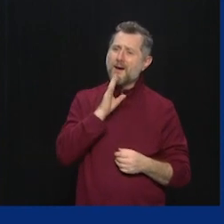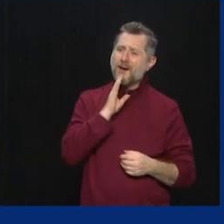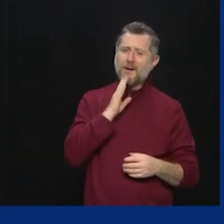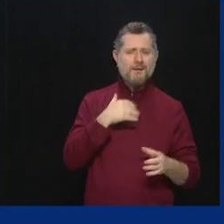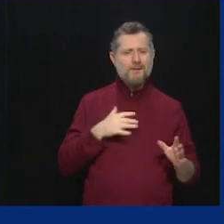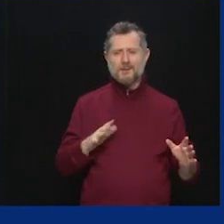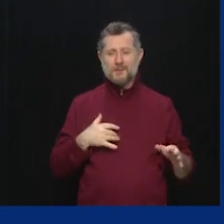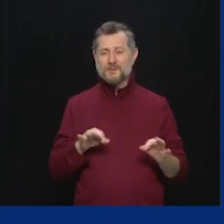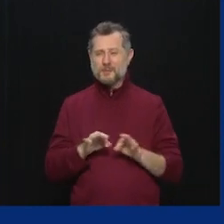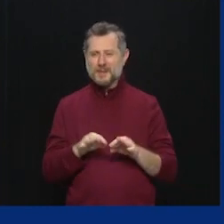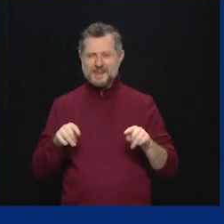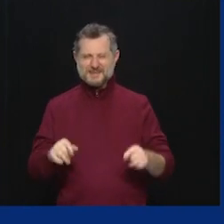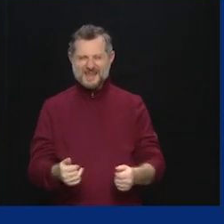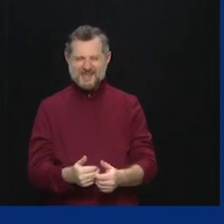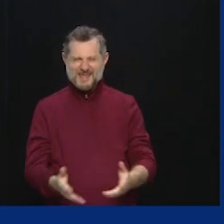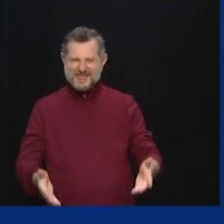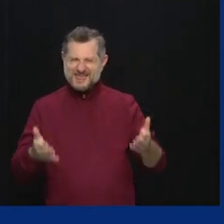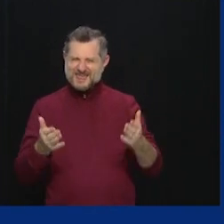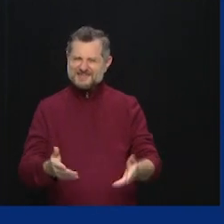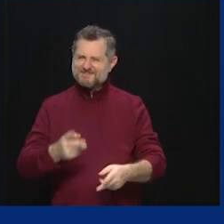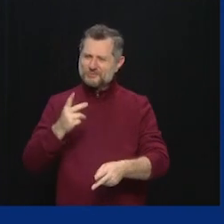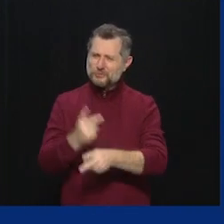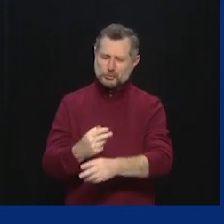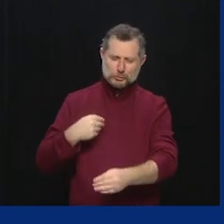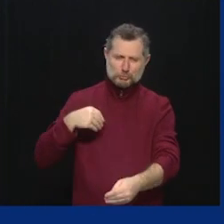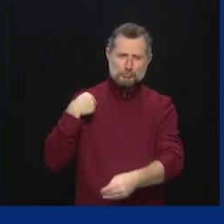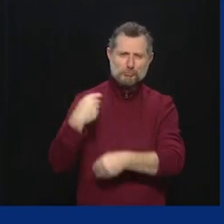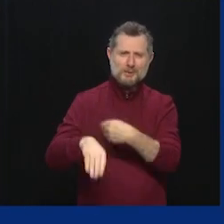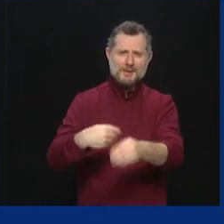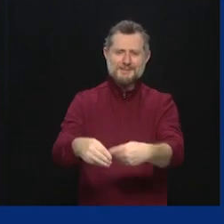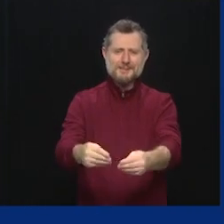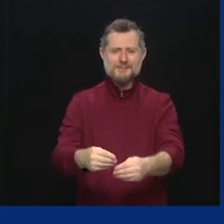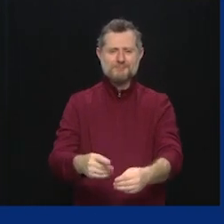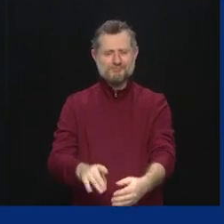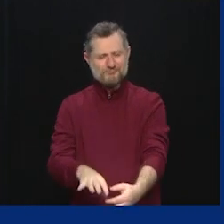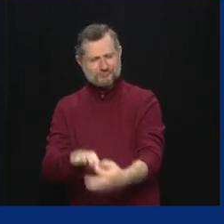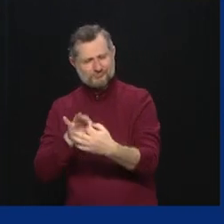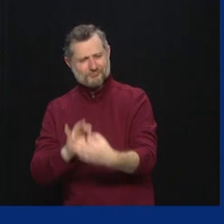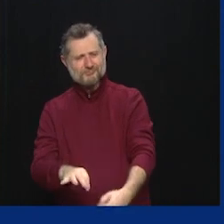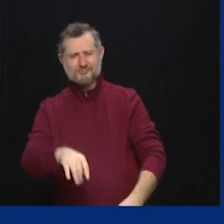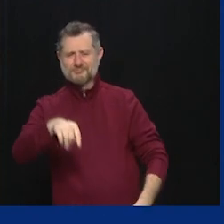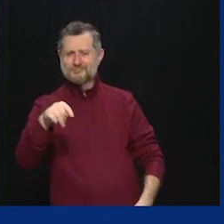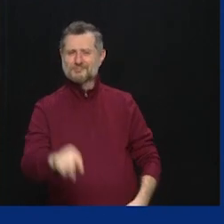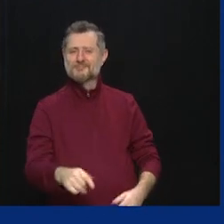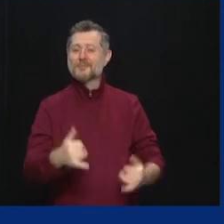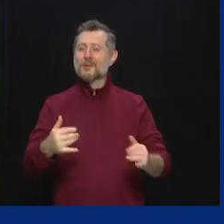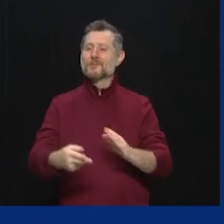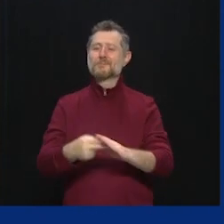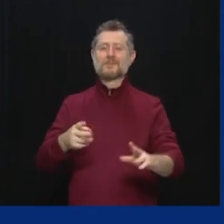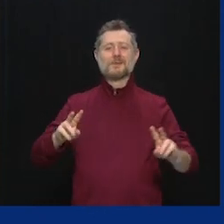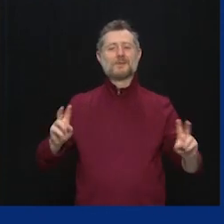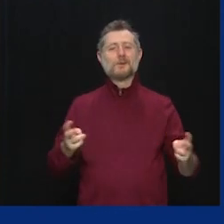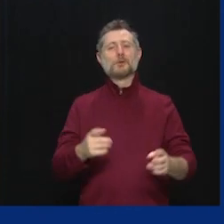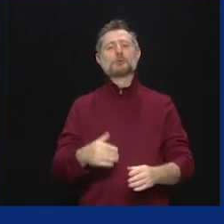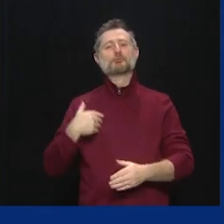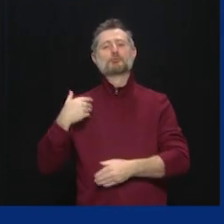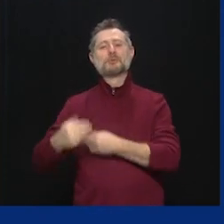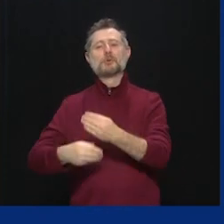that generation here. So we'll call him now Generation I for the Islanders. Very